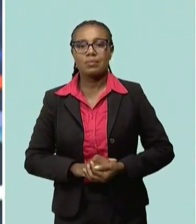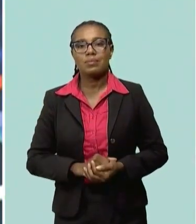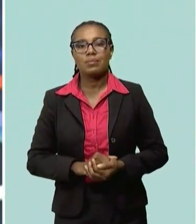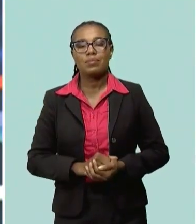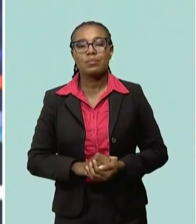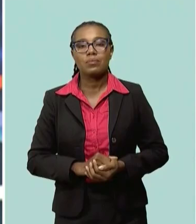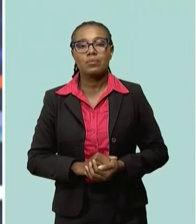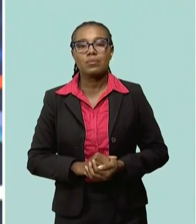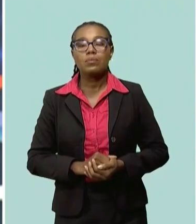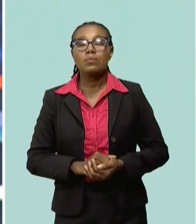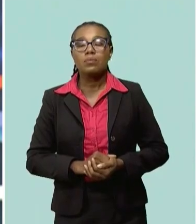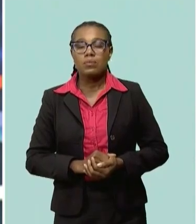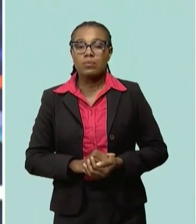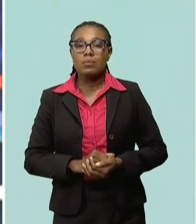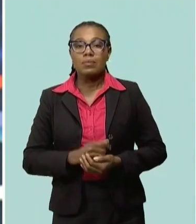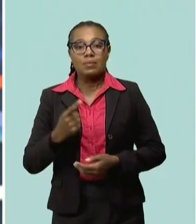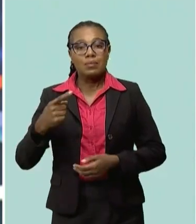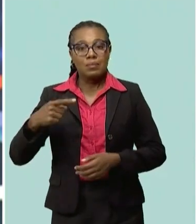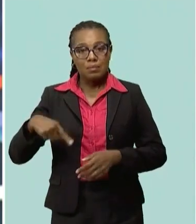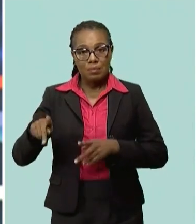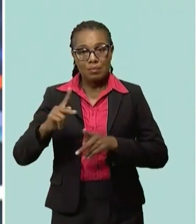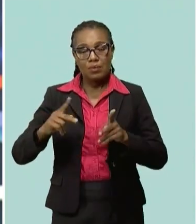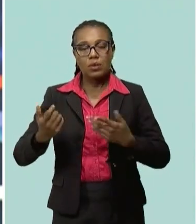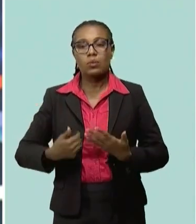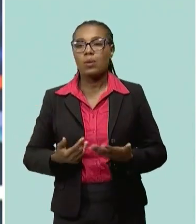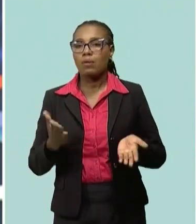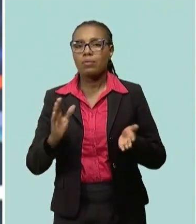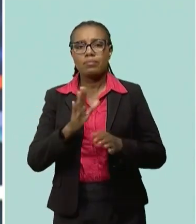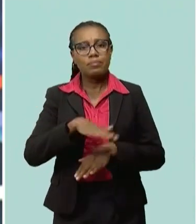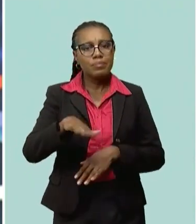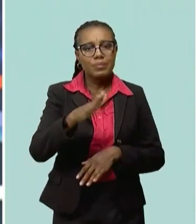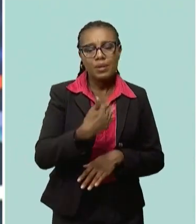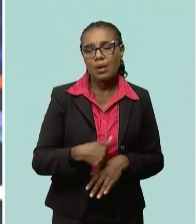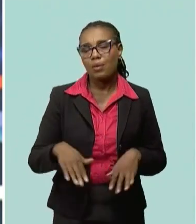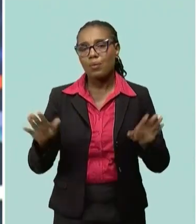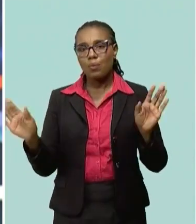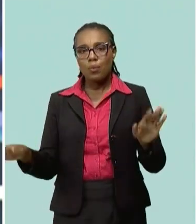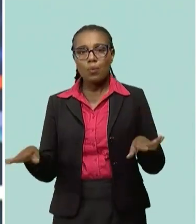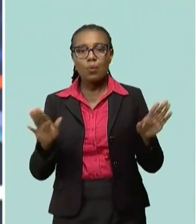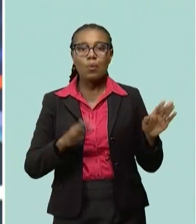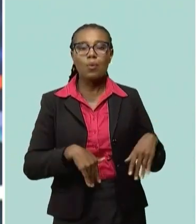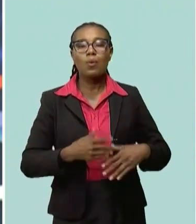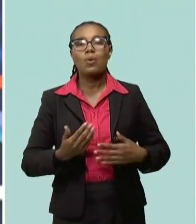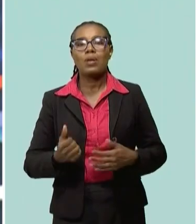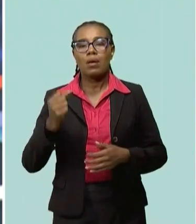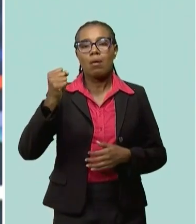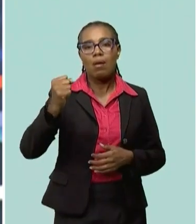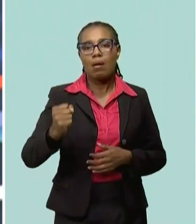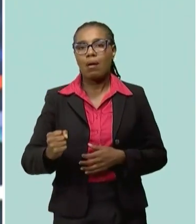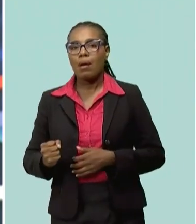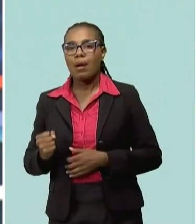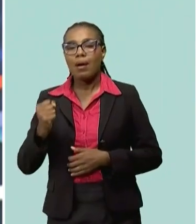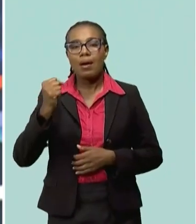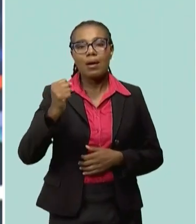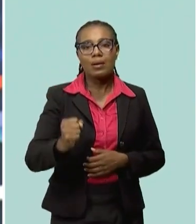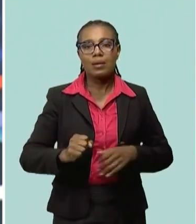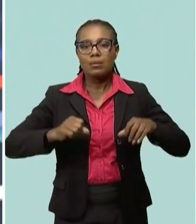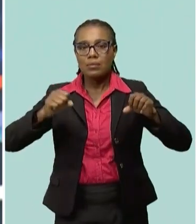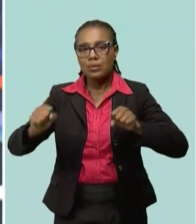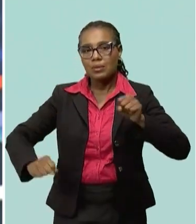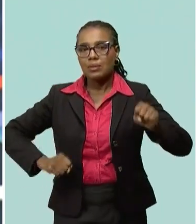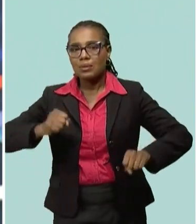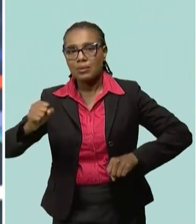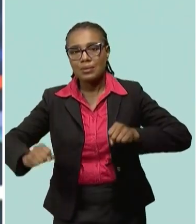have additional areas to participate in leisure activities like hiking, cycling and general nature walks. It comes